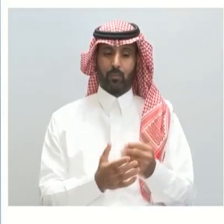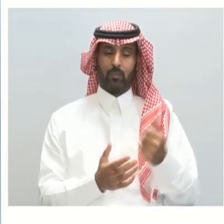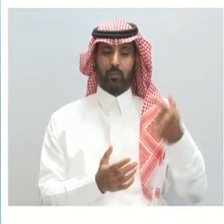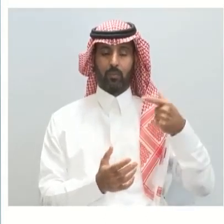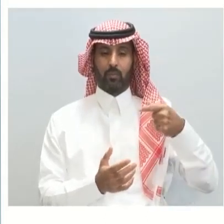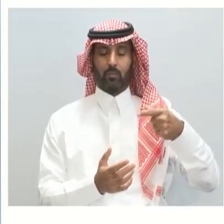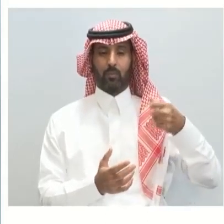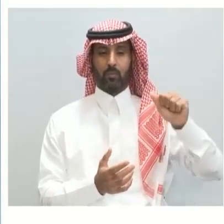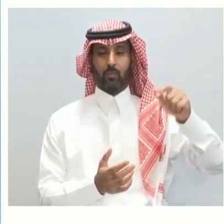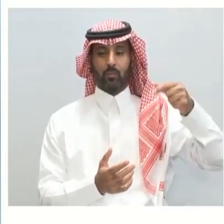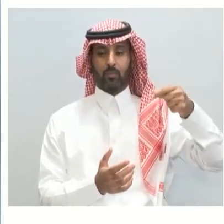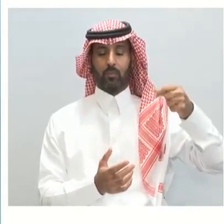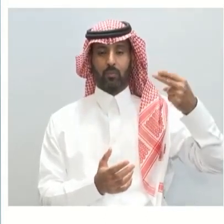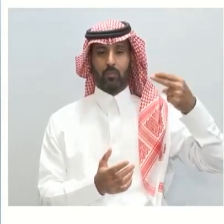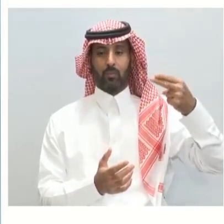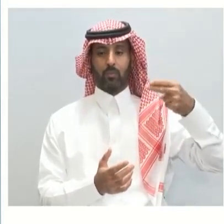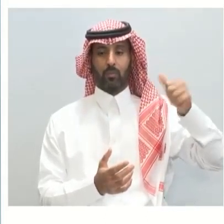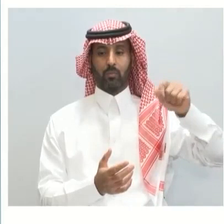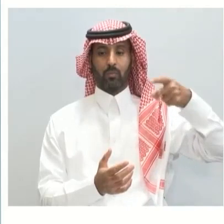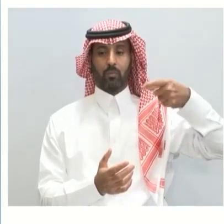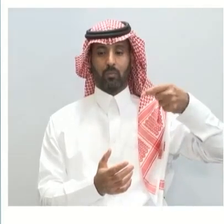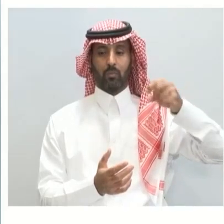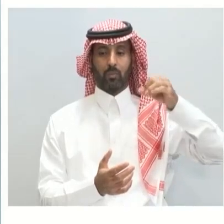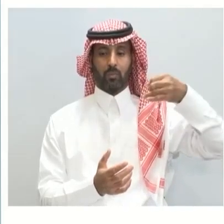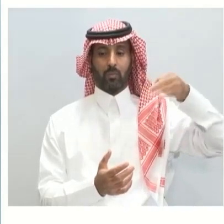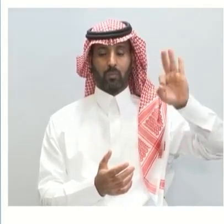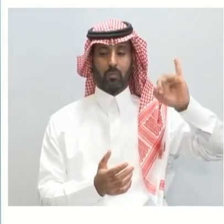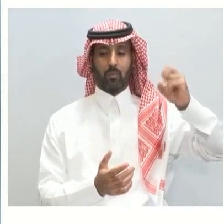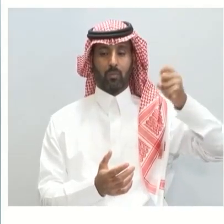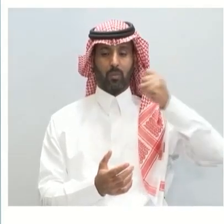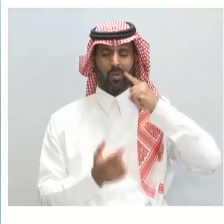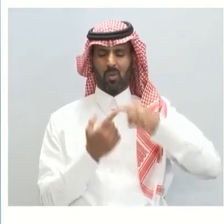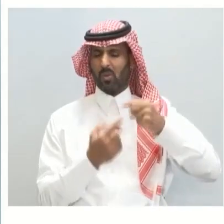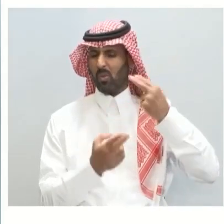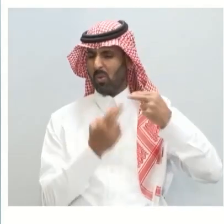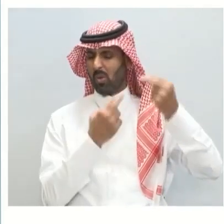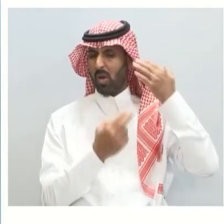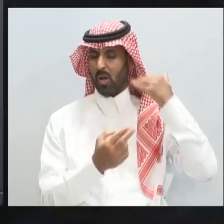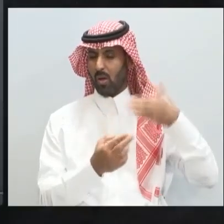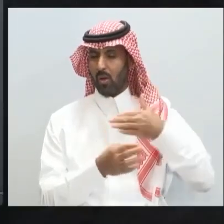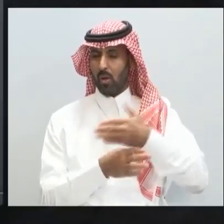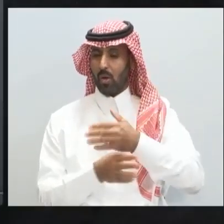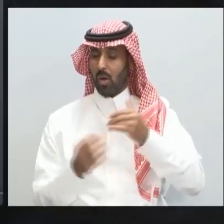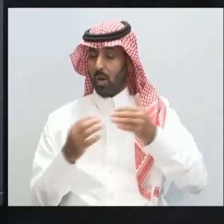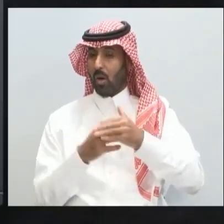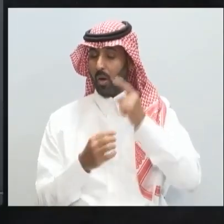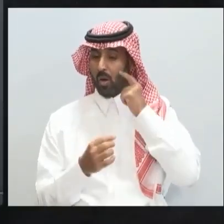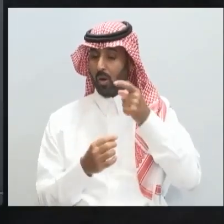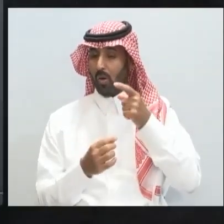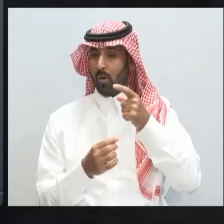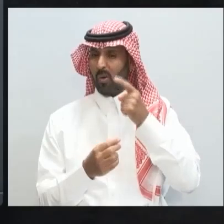fossil records, have existed for over 300 million years ago. So we learned that there are